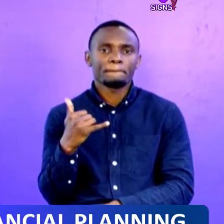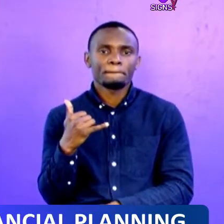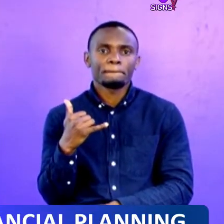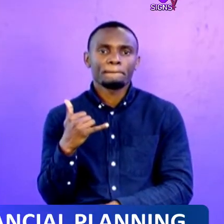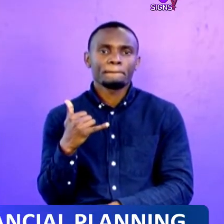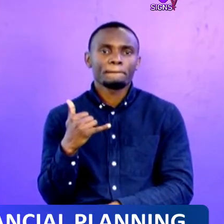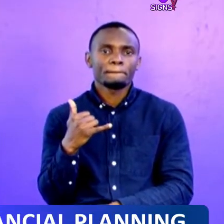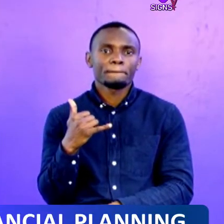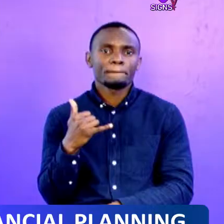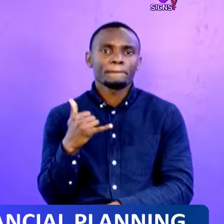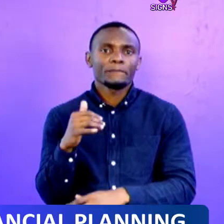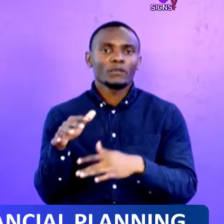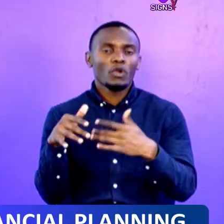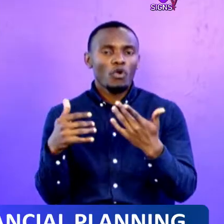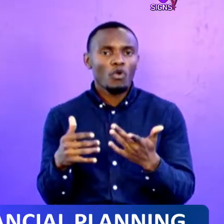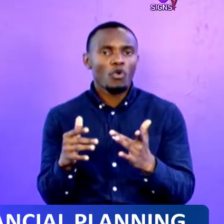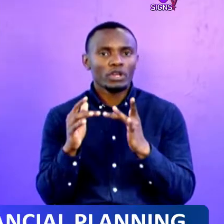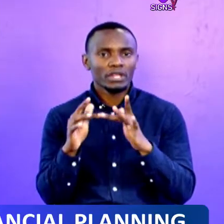or you can just write to us on